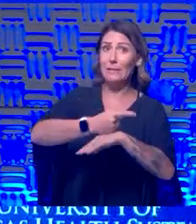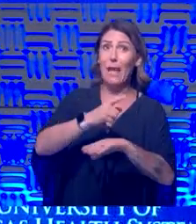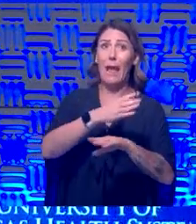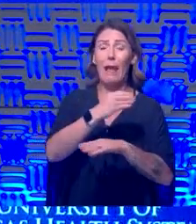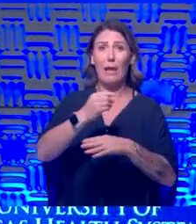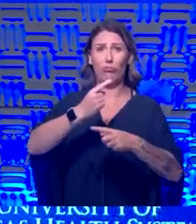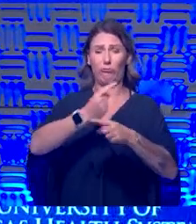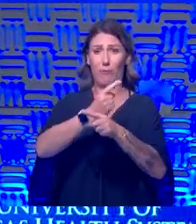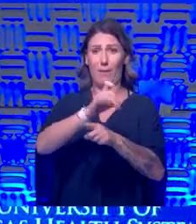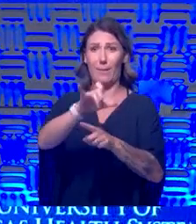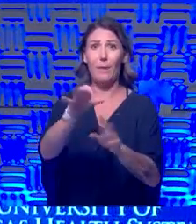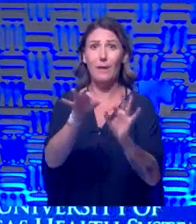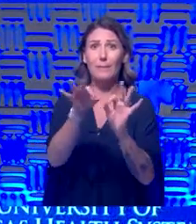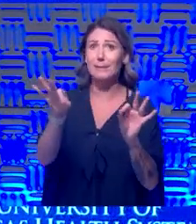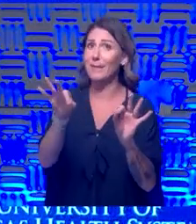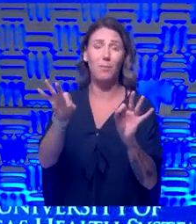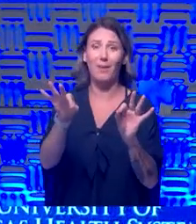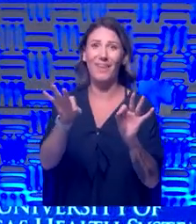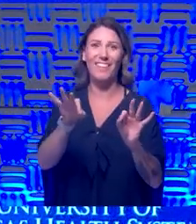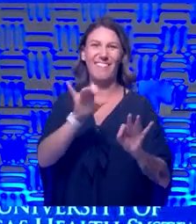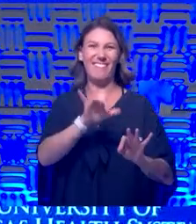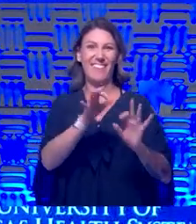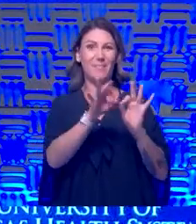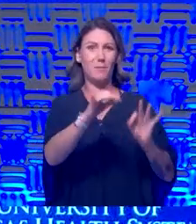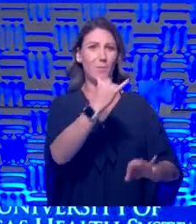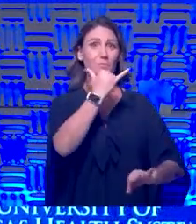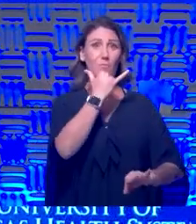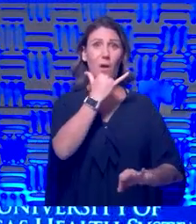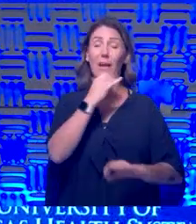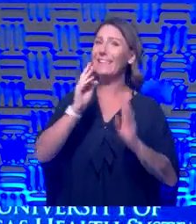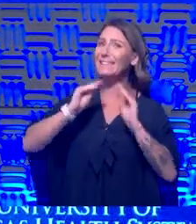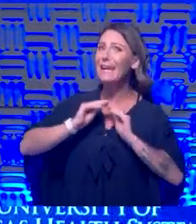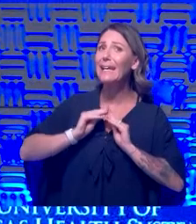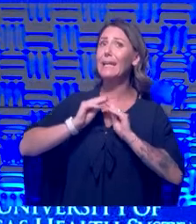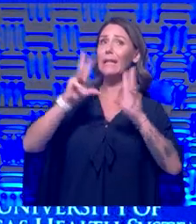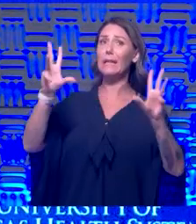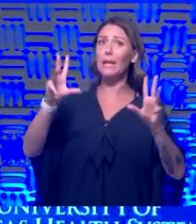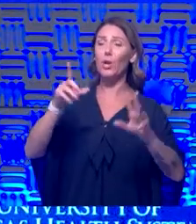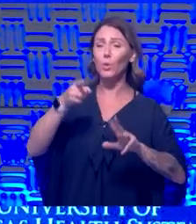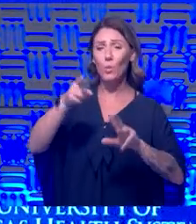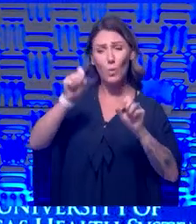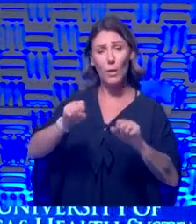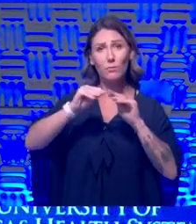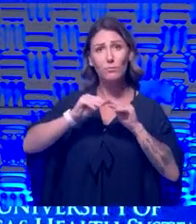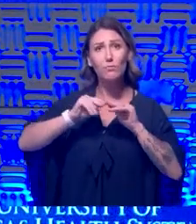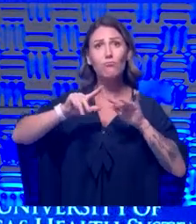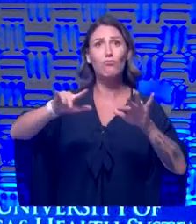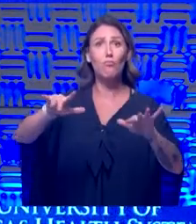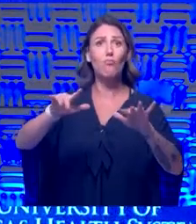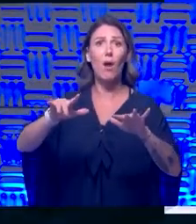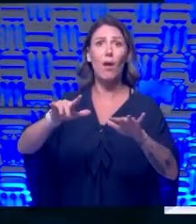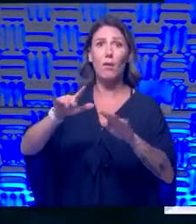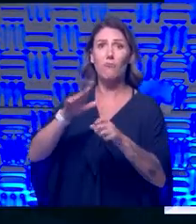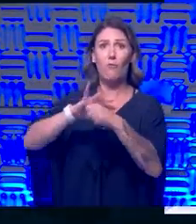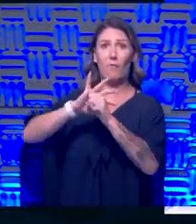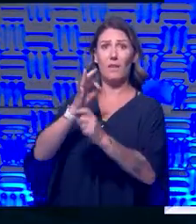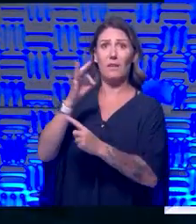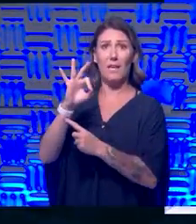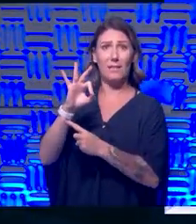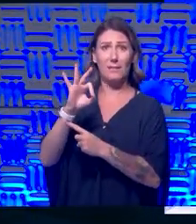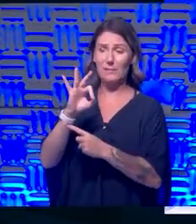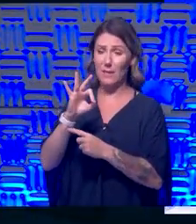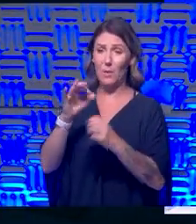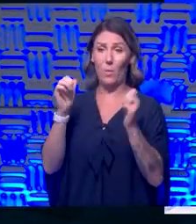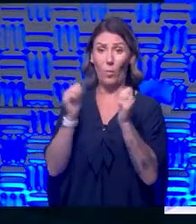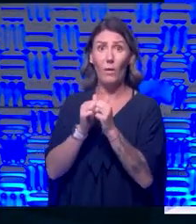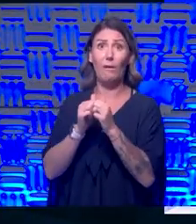absolutely, this is not really a question, right? It's absolutely clear you can spread coronavirus during an asymptomatic phase just as you can